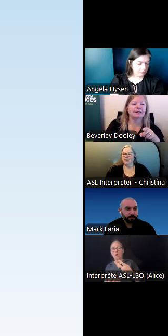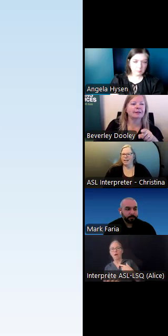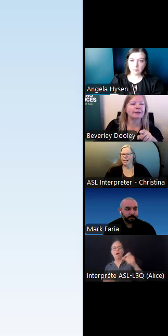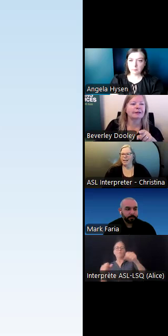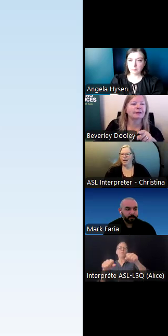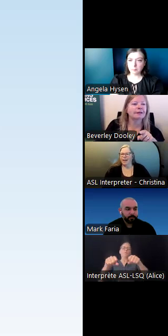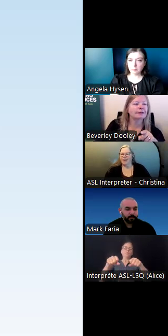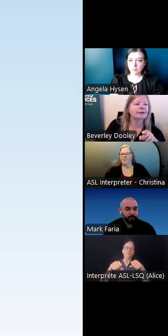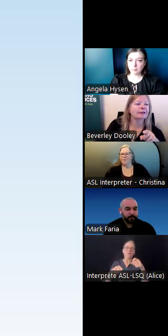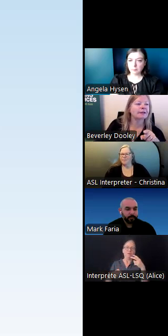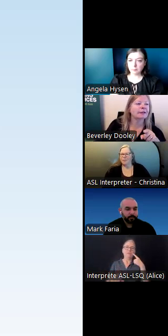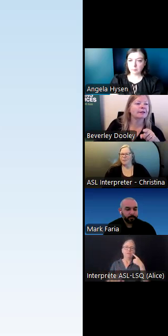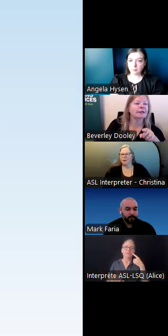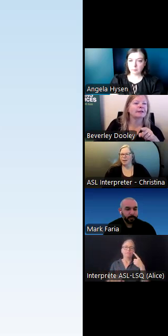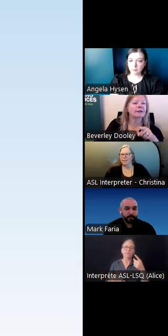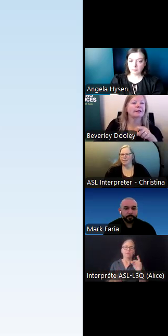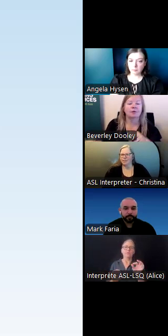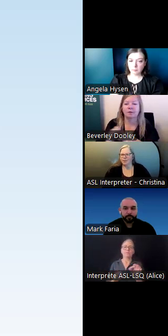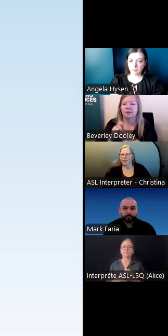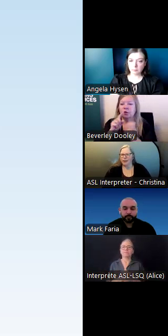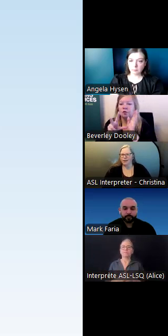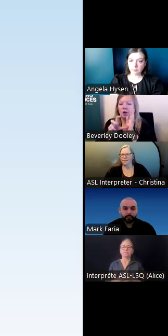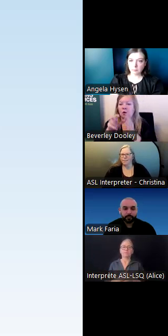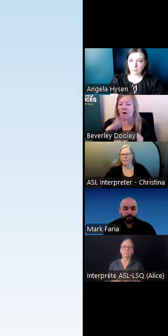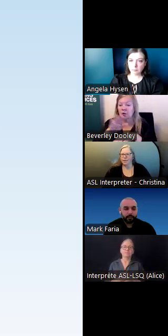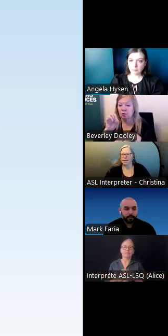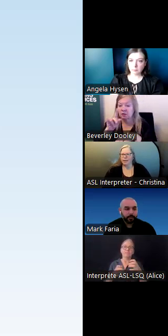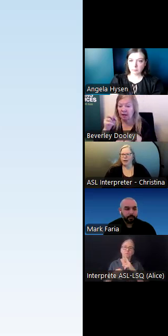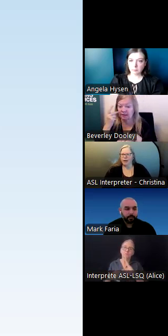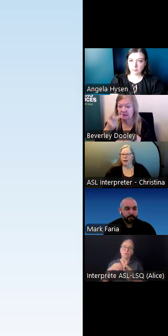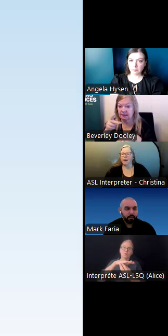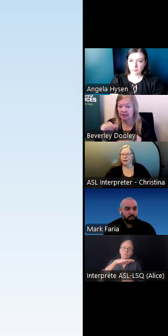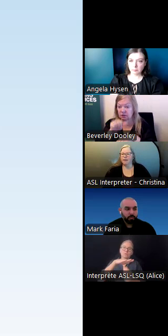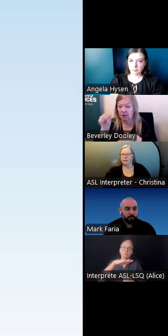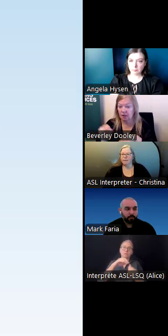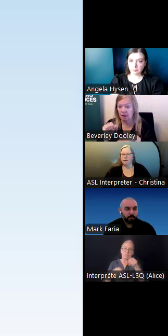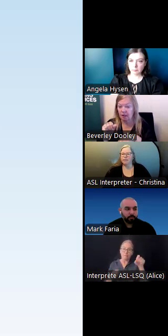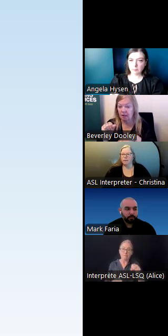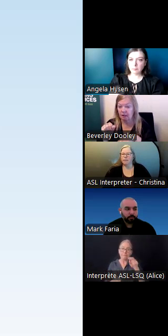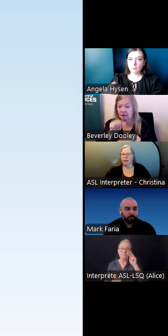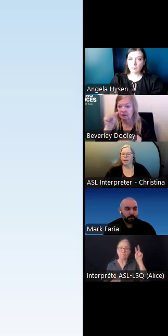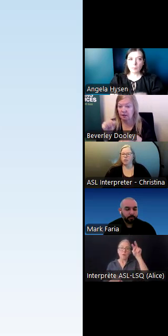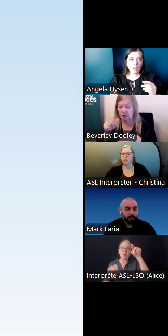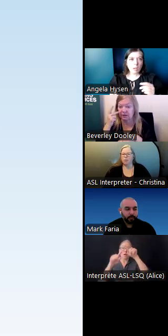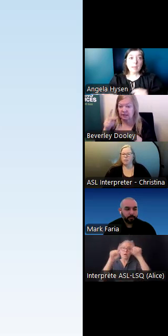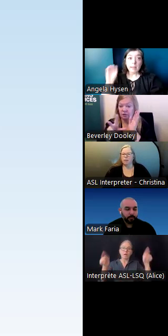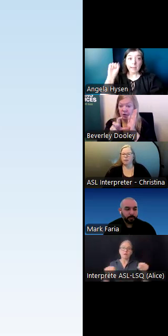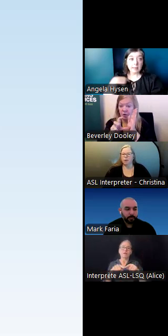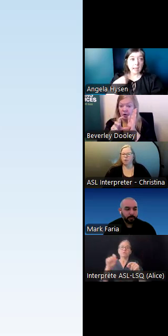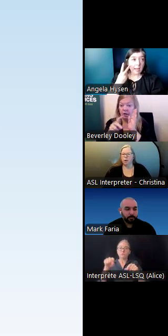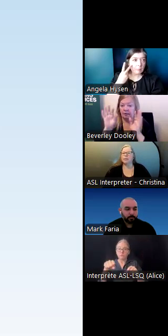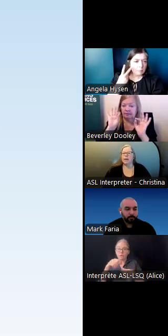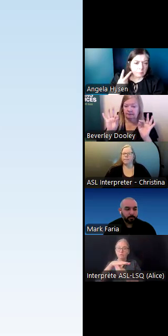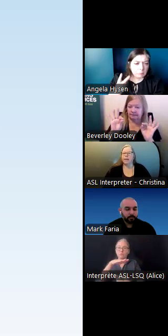Okay. Okay. I'm just organizing my screen here. Uh, Angela, you see that